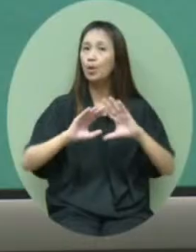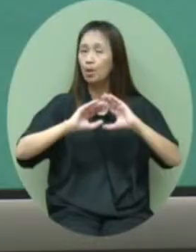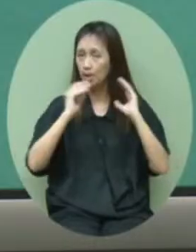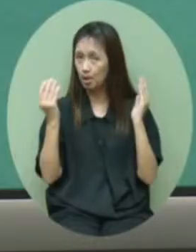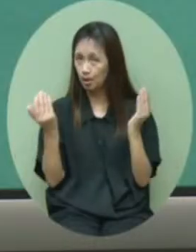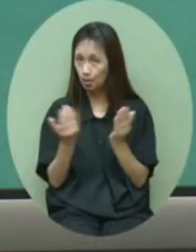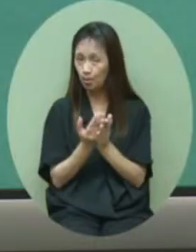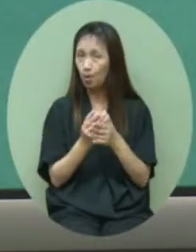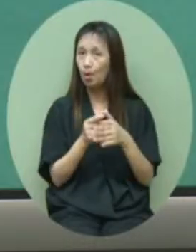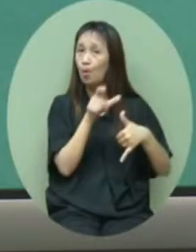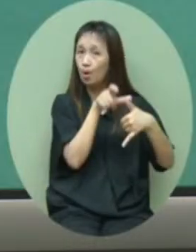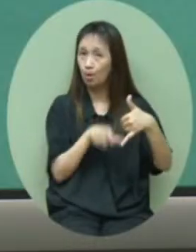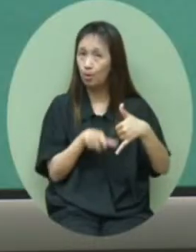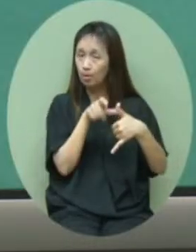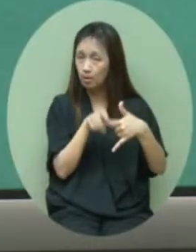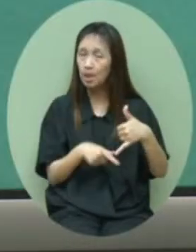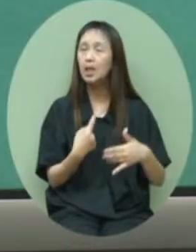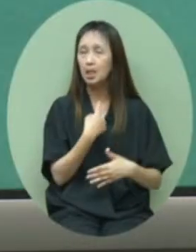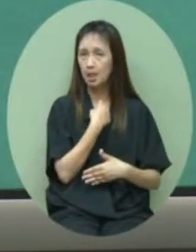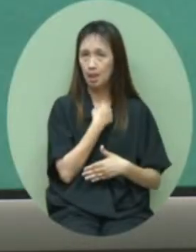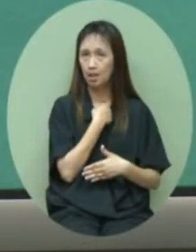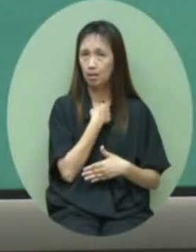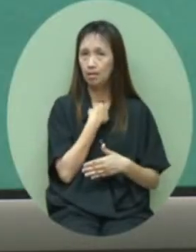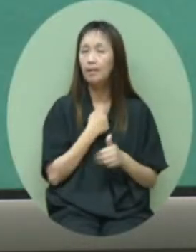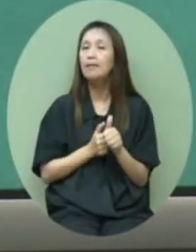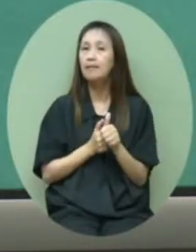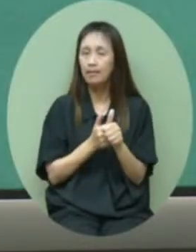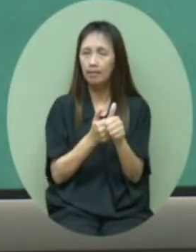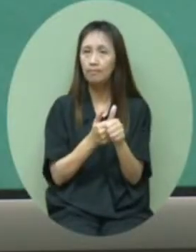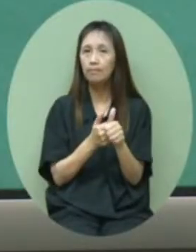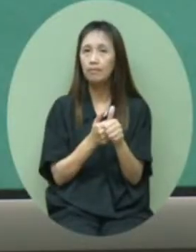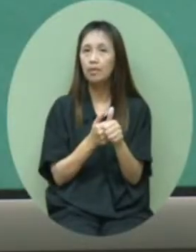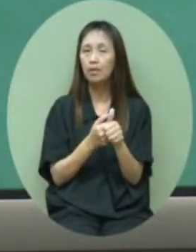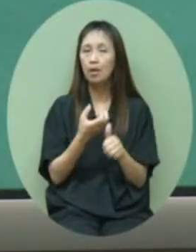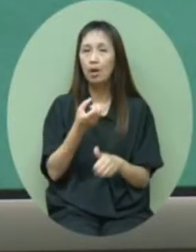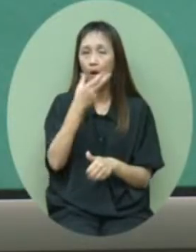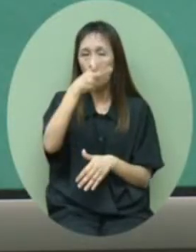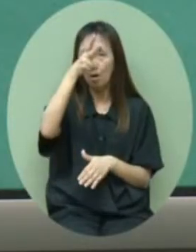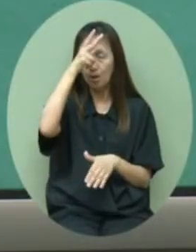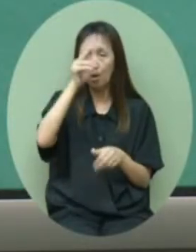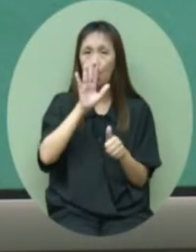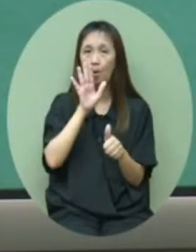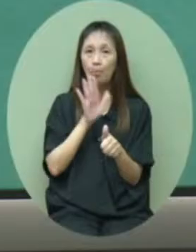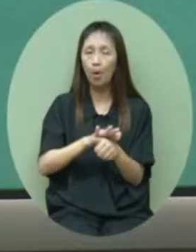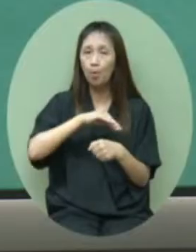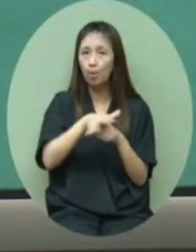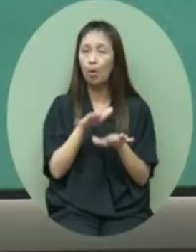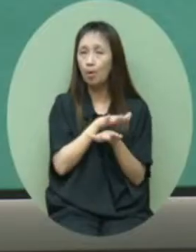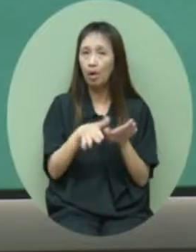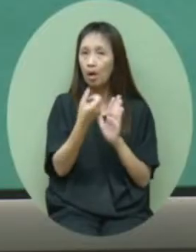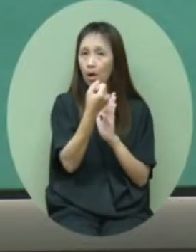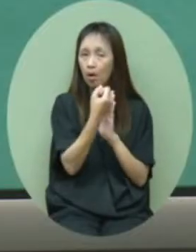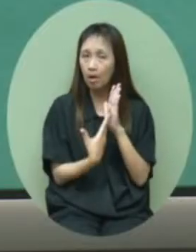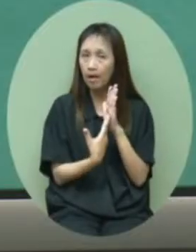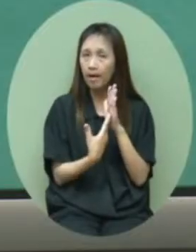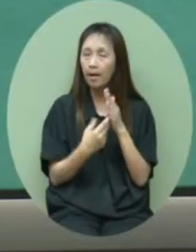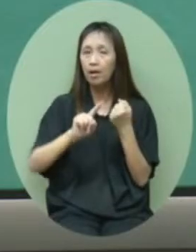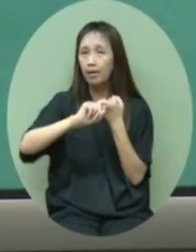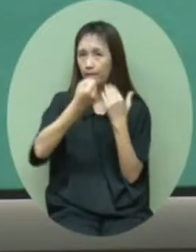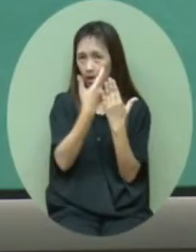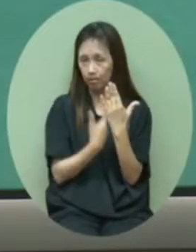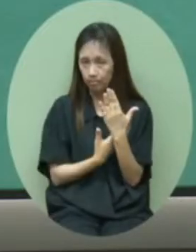obliged to ensure national security. The executive, according to the Hong Kong National Security Law, also has the responsibility